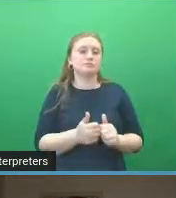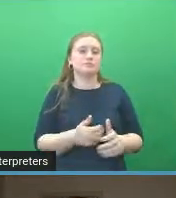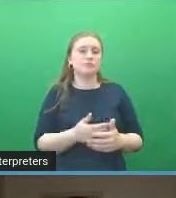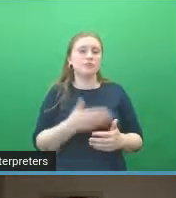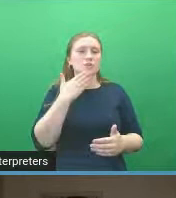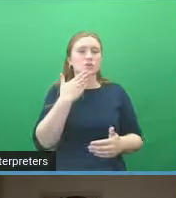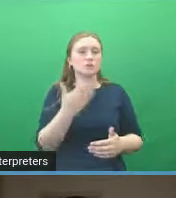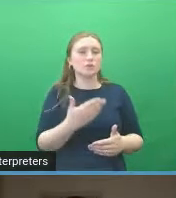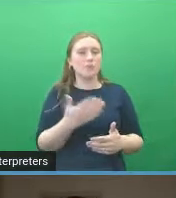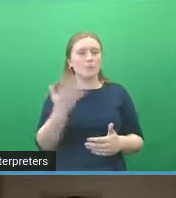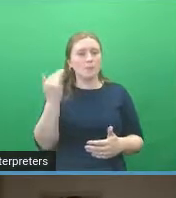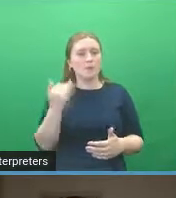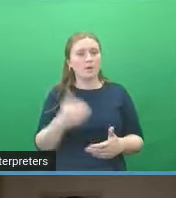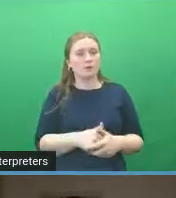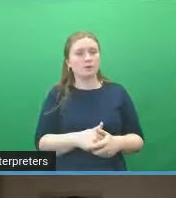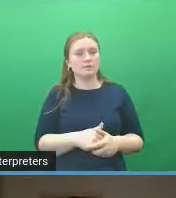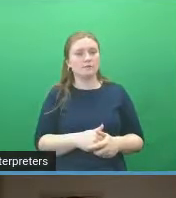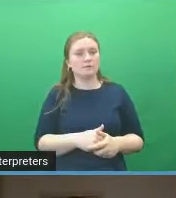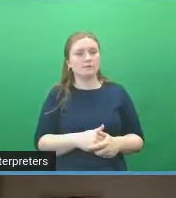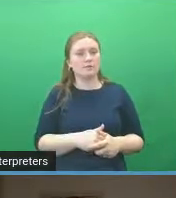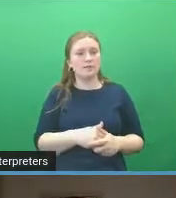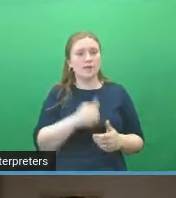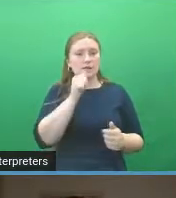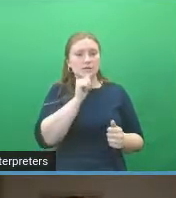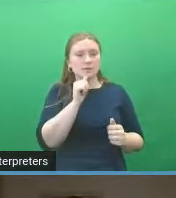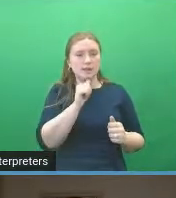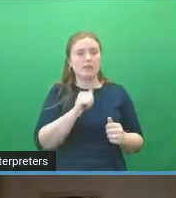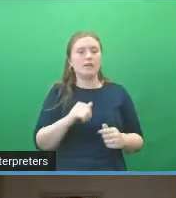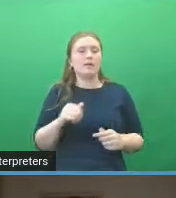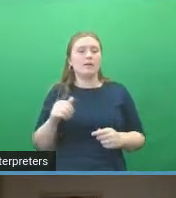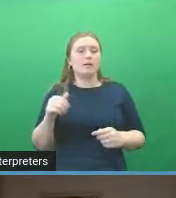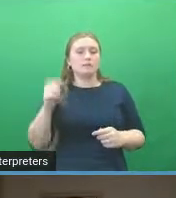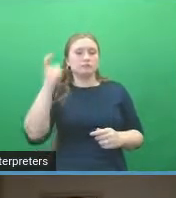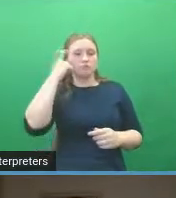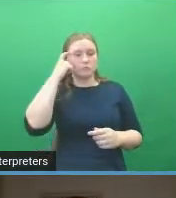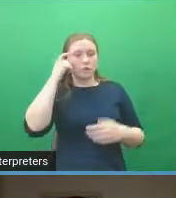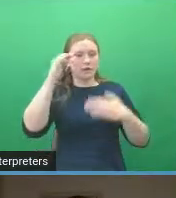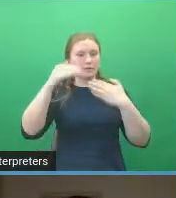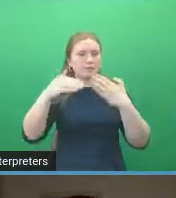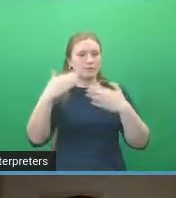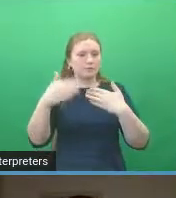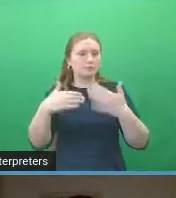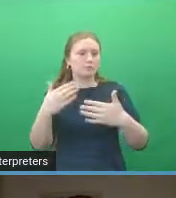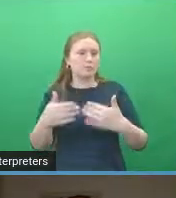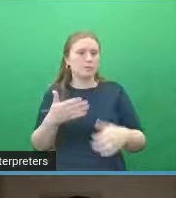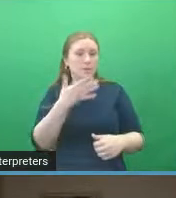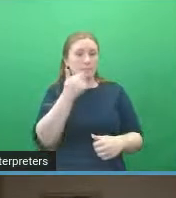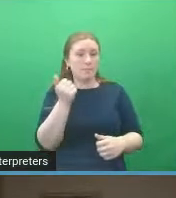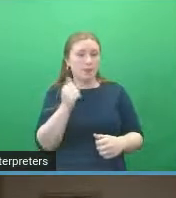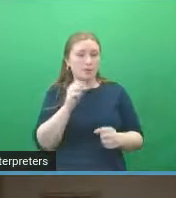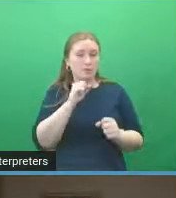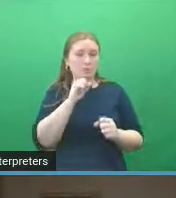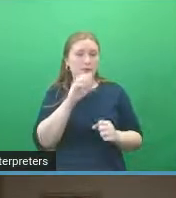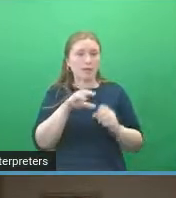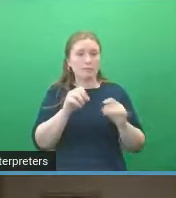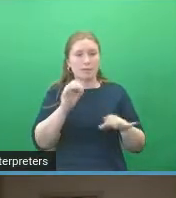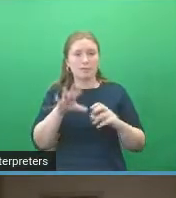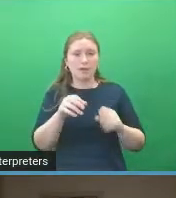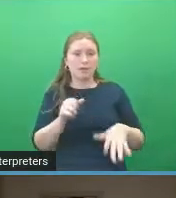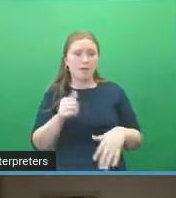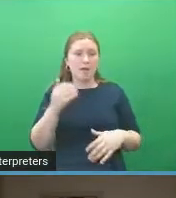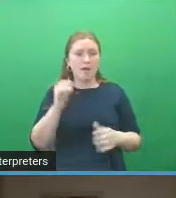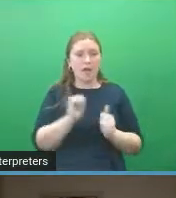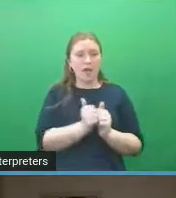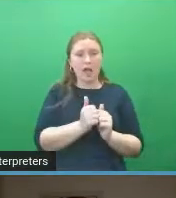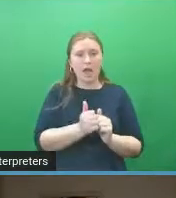attendees. Silent brainstorming produces significantly more ideas than brainstorming out loud. And these ideas tend to be more creative and of